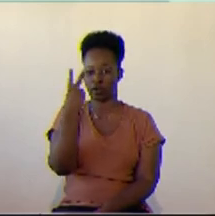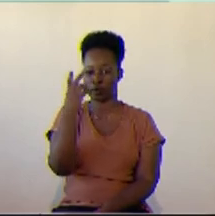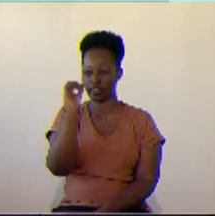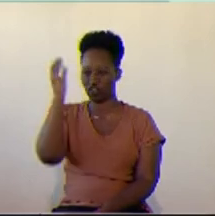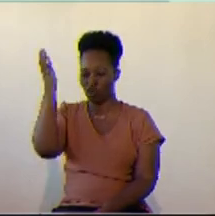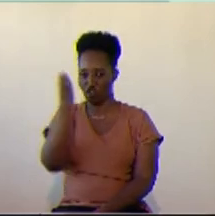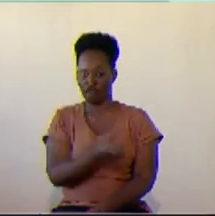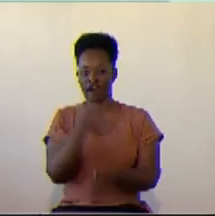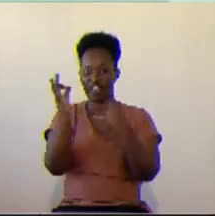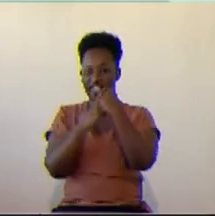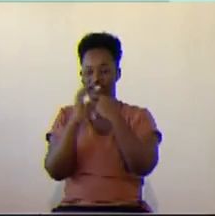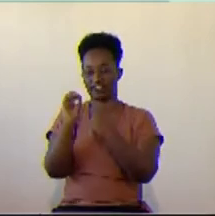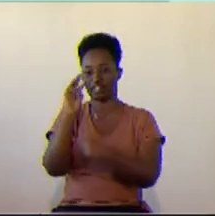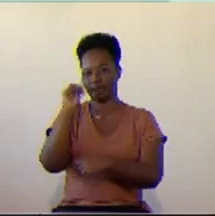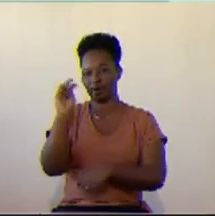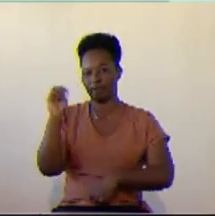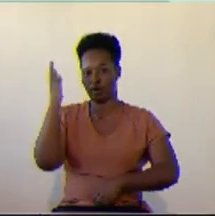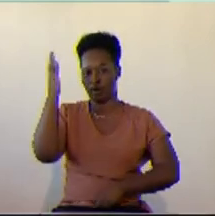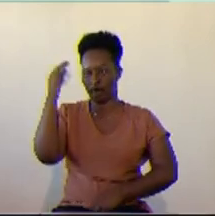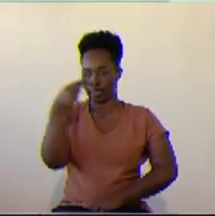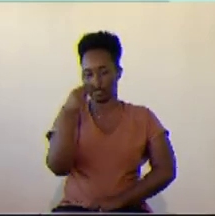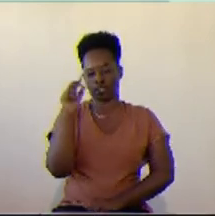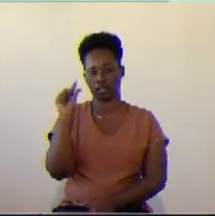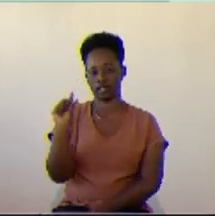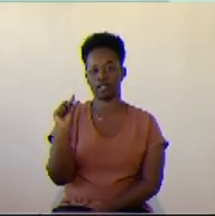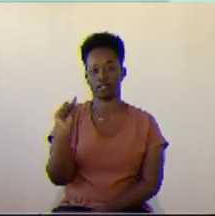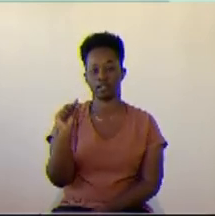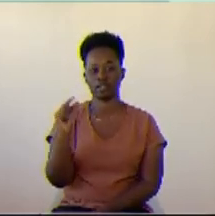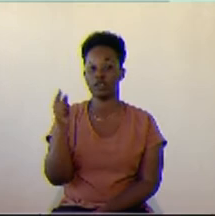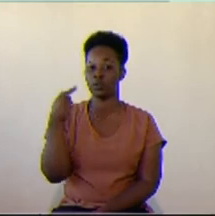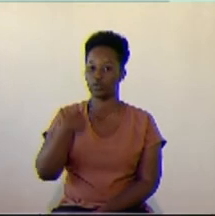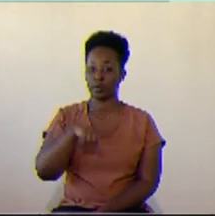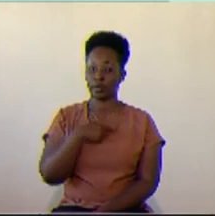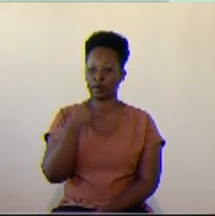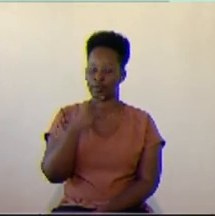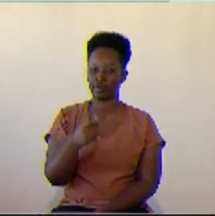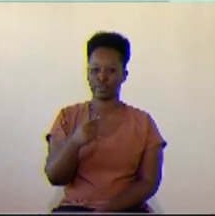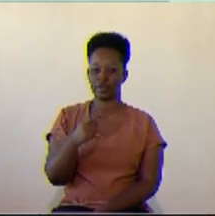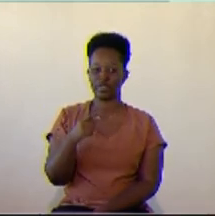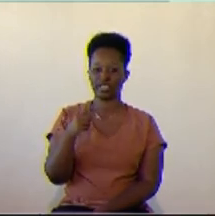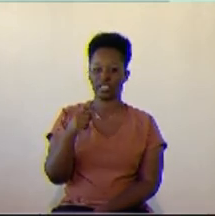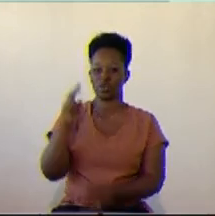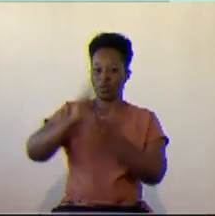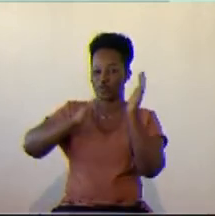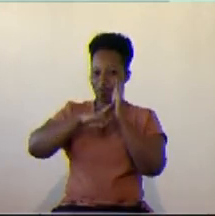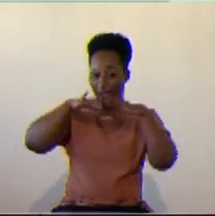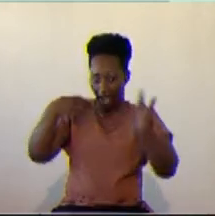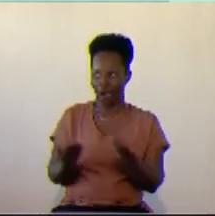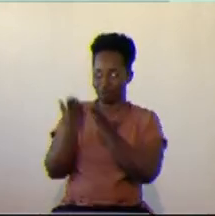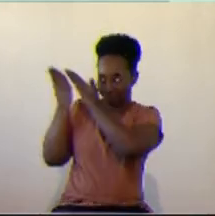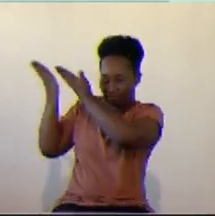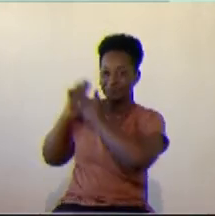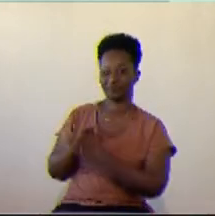over 80 millimeters of mercury. And we are saying we read this as 120 over 80 millimeters of